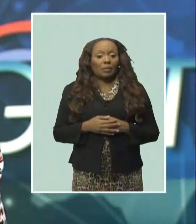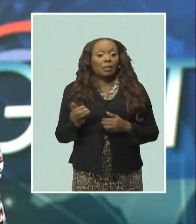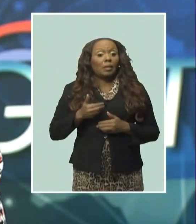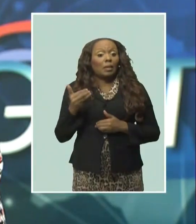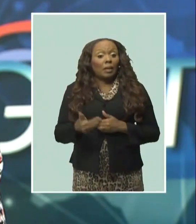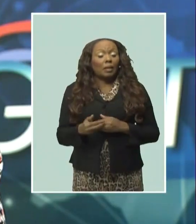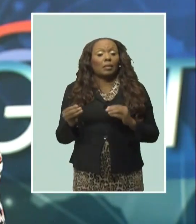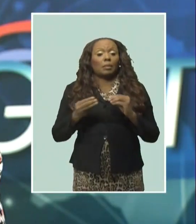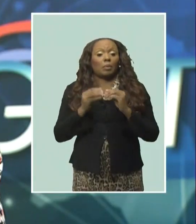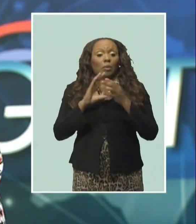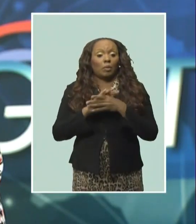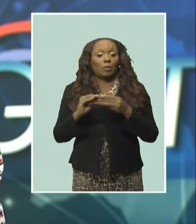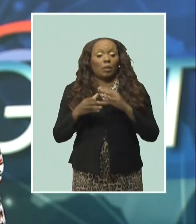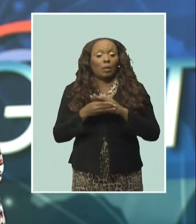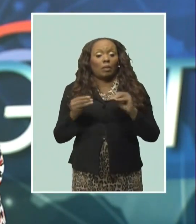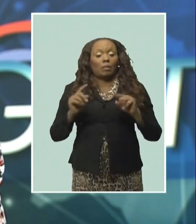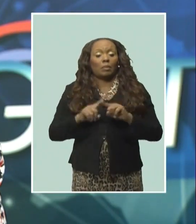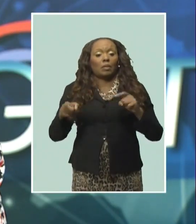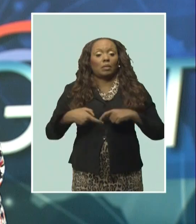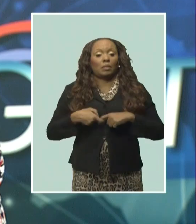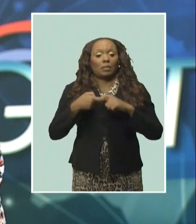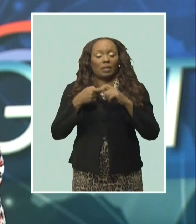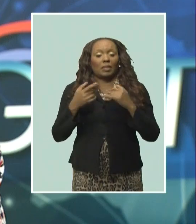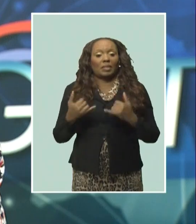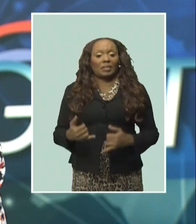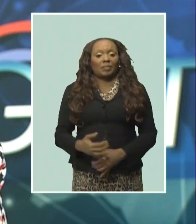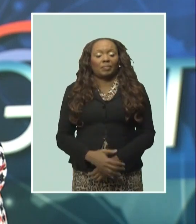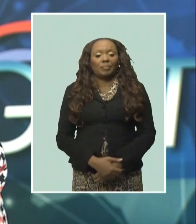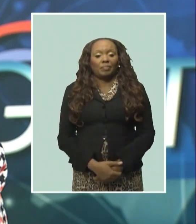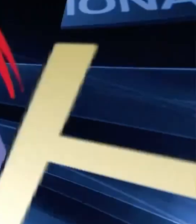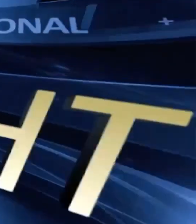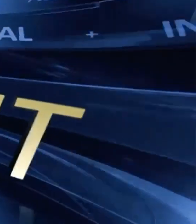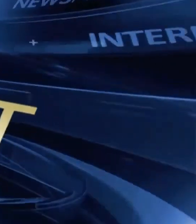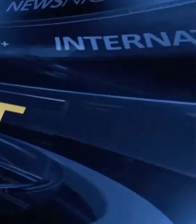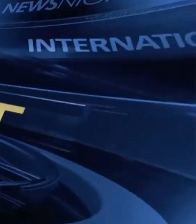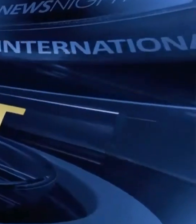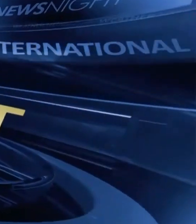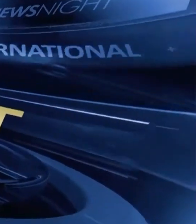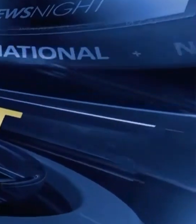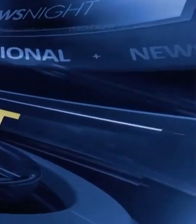And coming up on Newsnight, roadworks welcomed by Bush Hall residents.